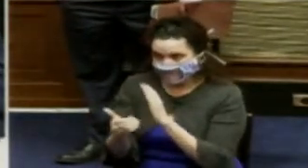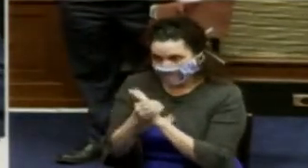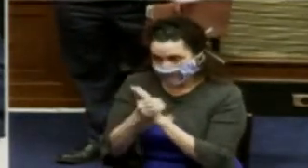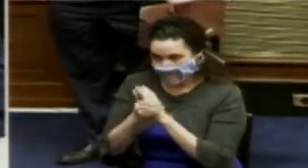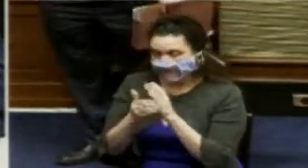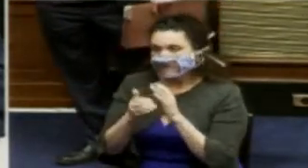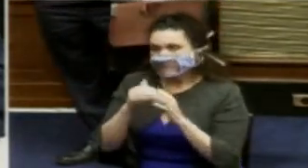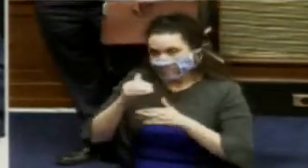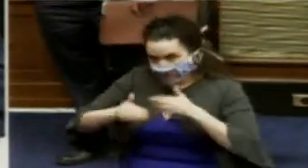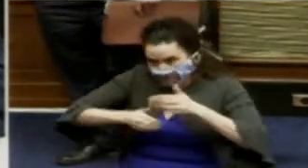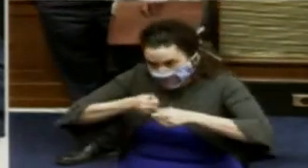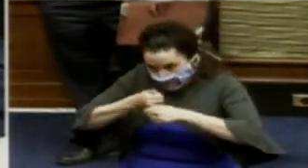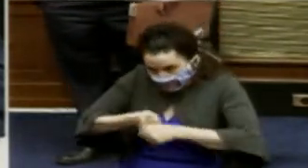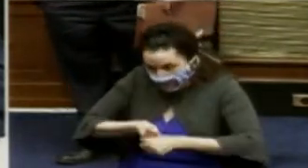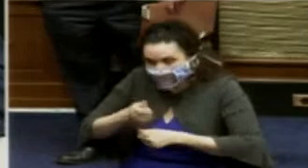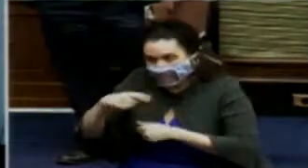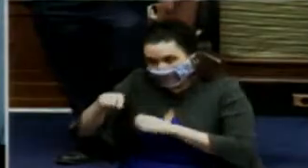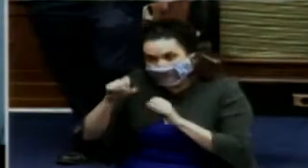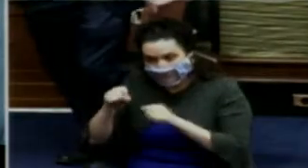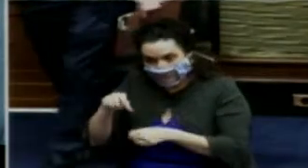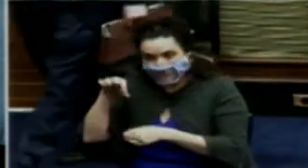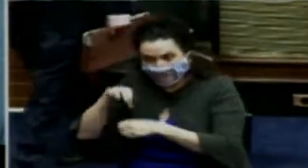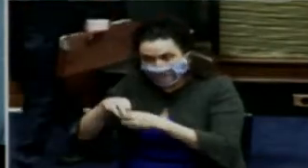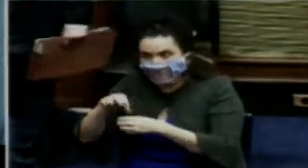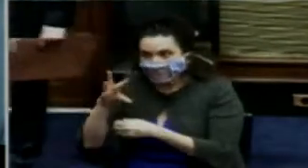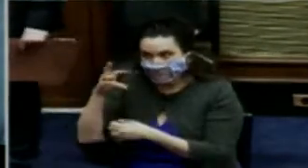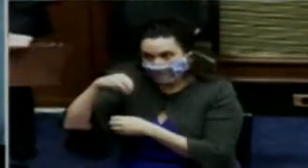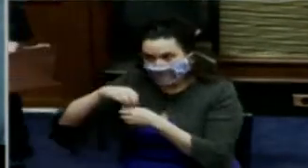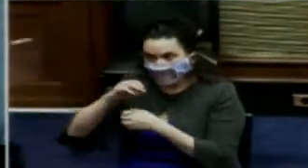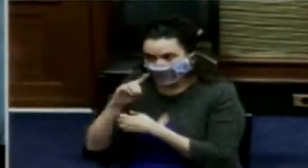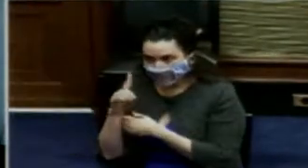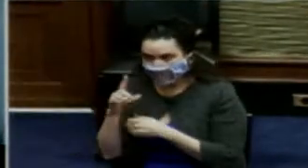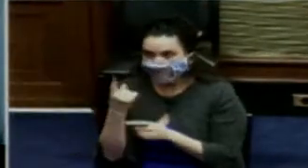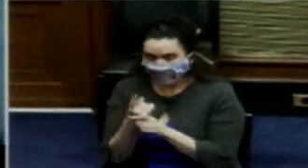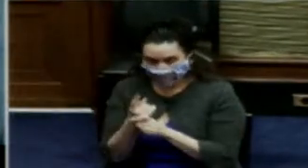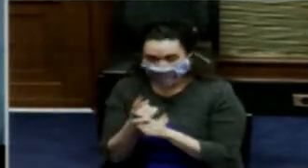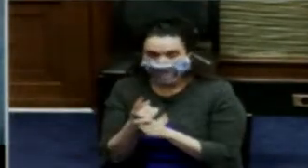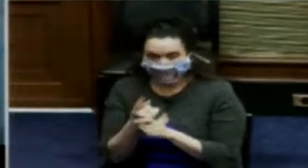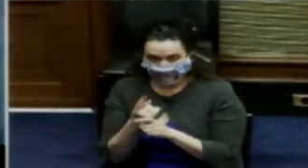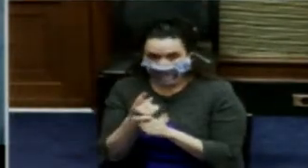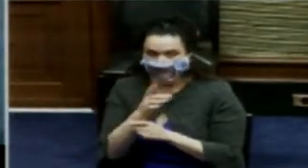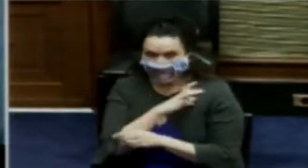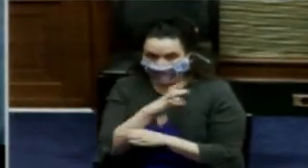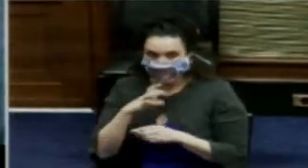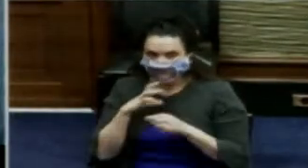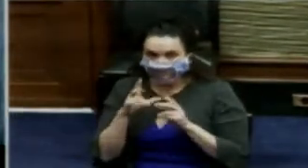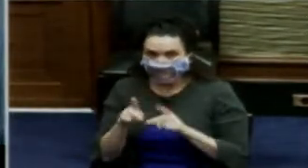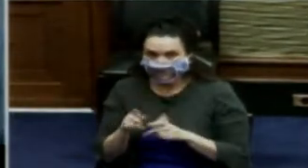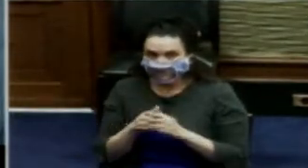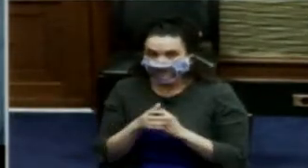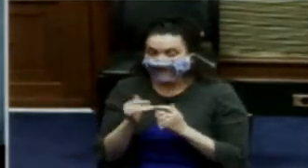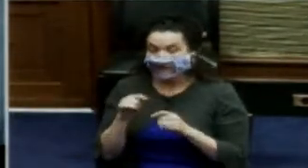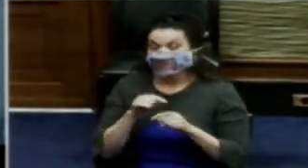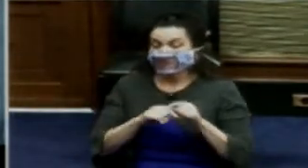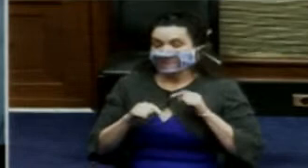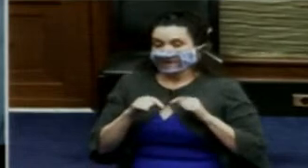could do that as well, Congressman. Okay, all right. So back to Mayor